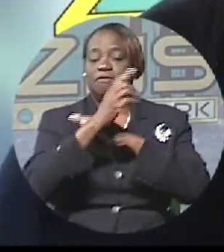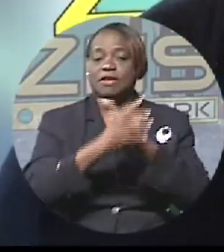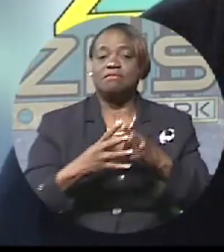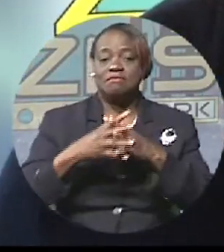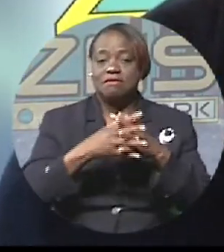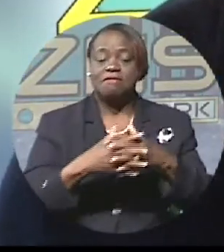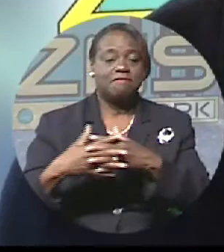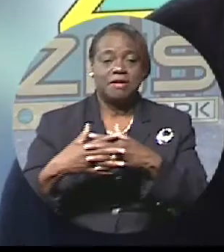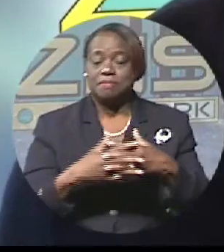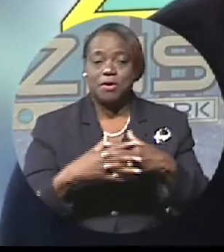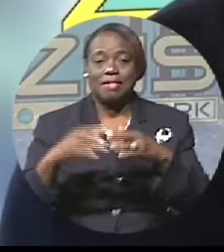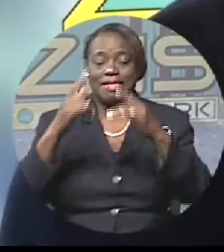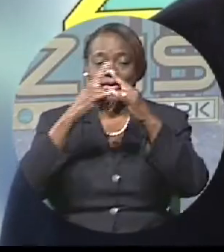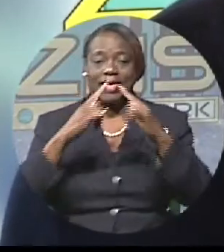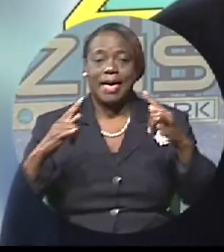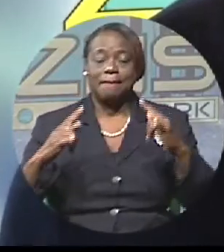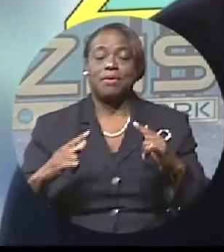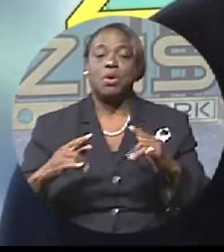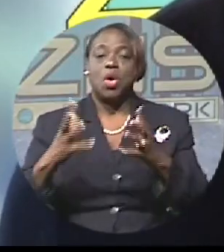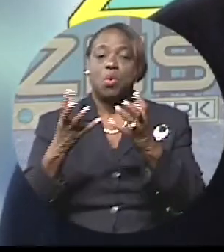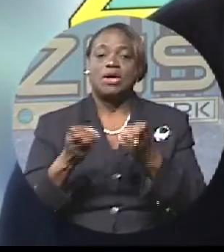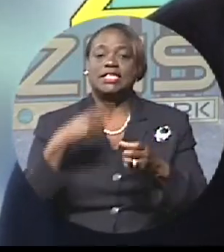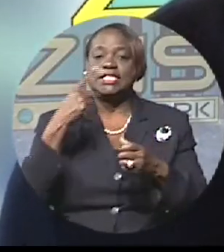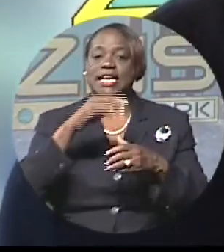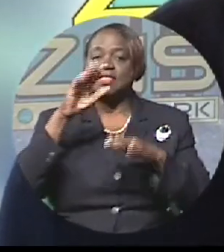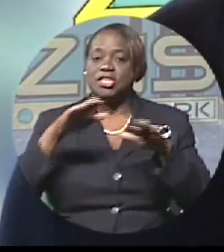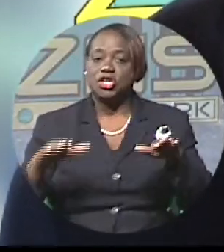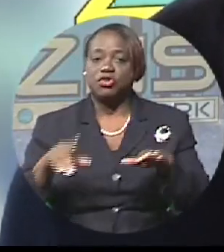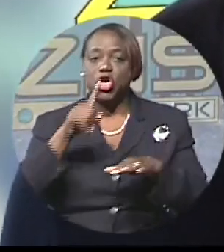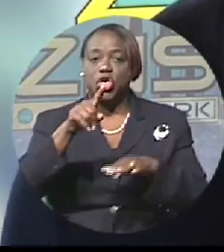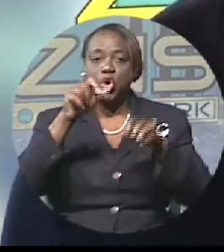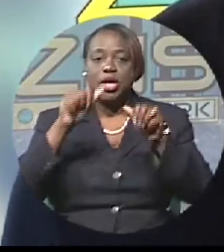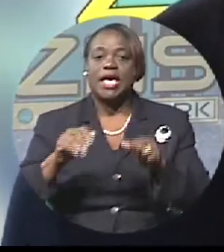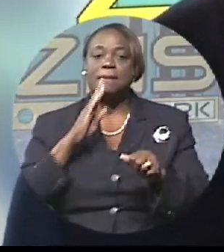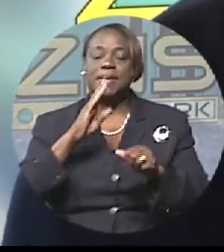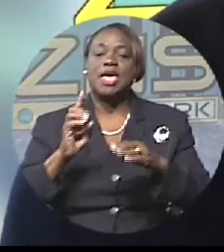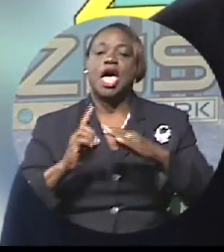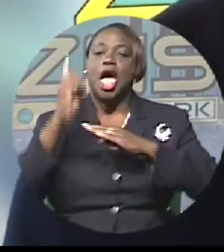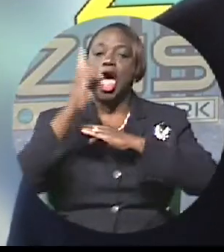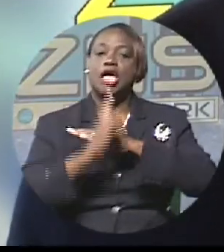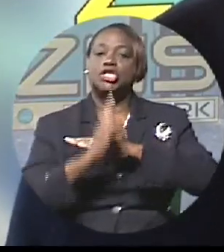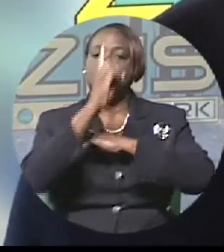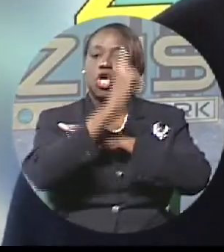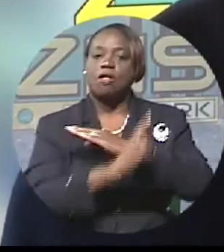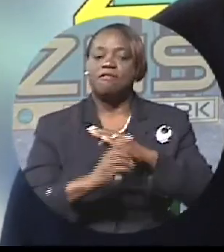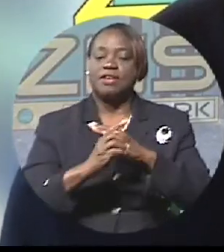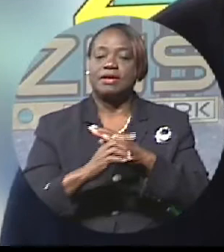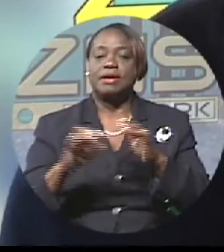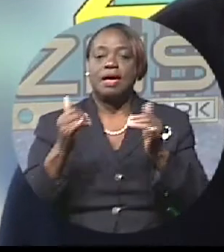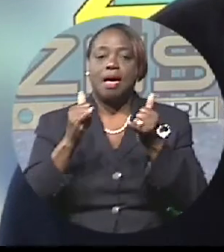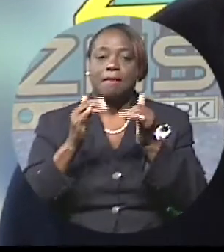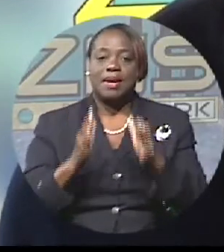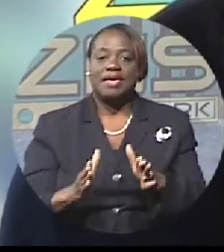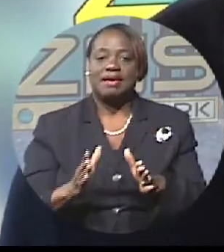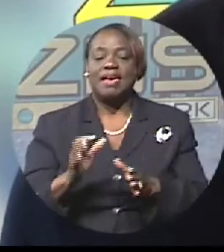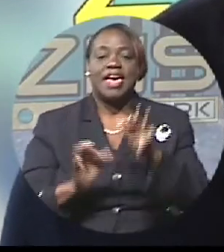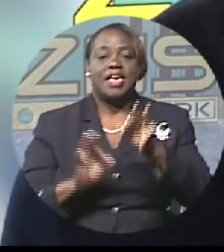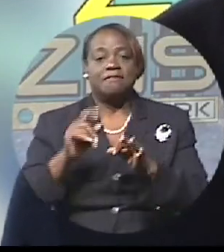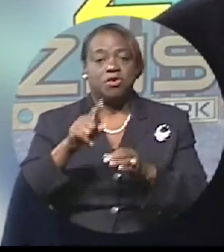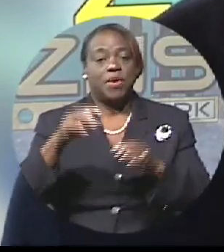that's telling the kids that, hey, you could be a Dolphin player